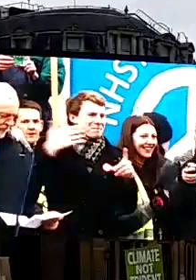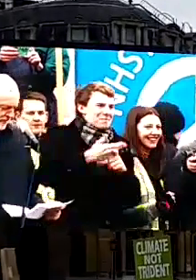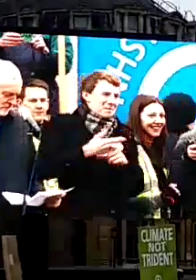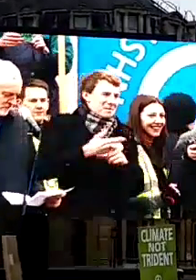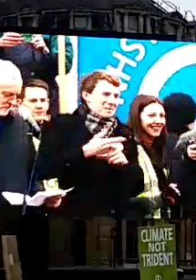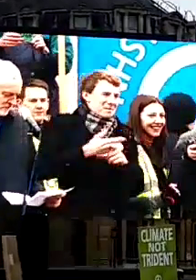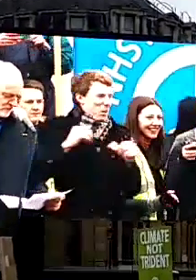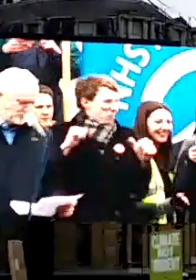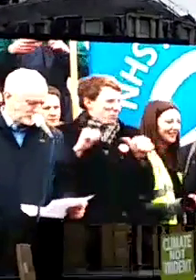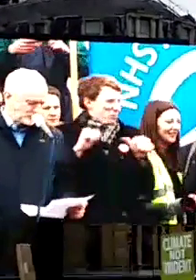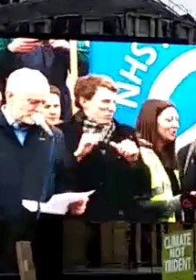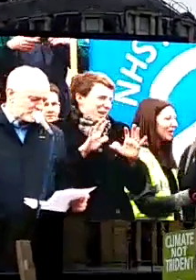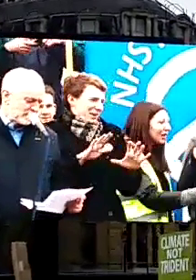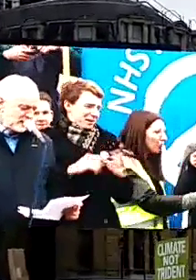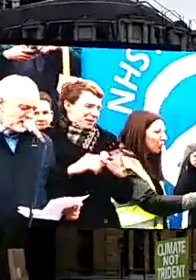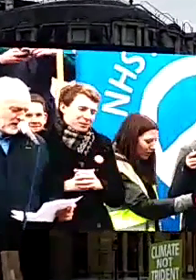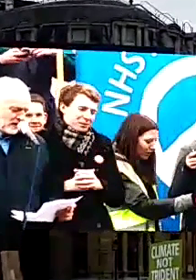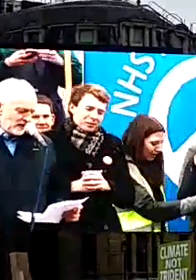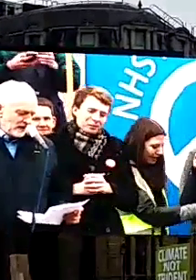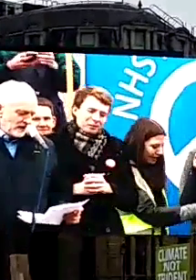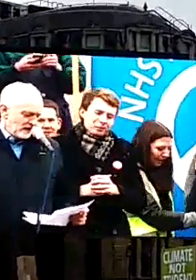later.